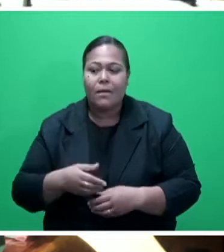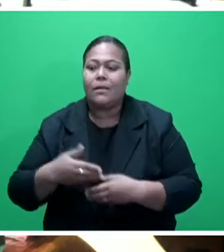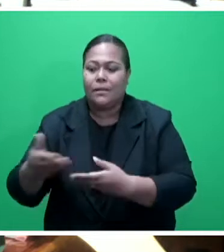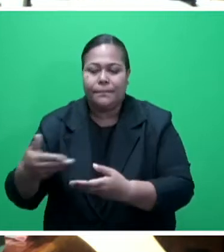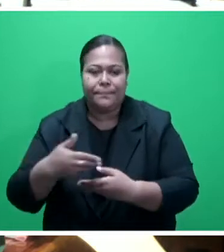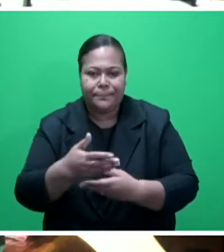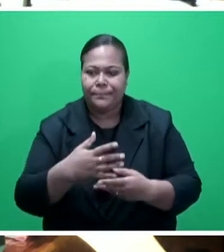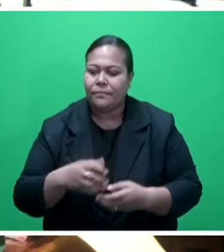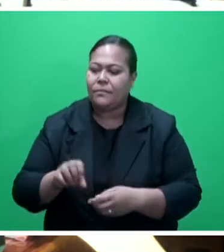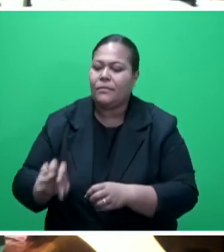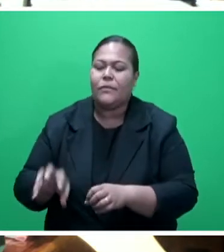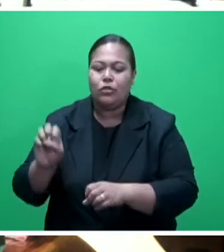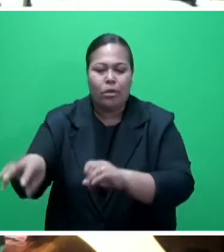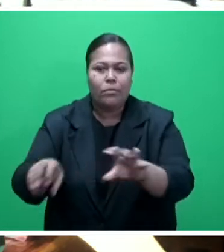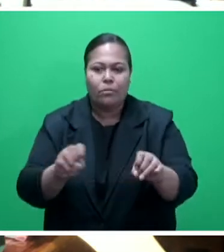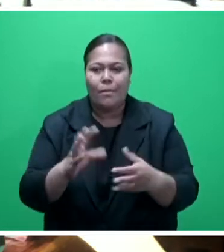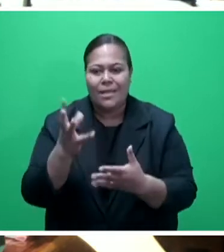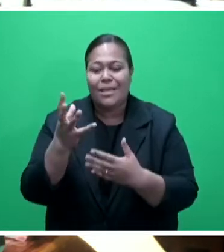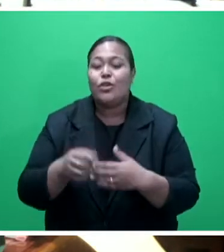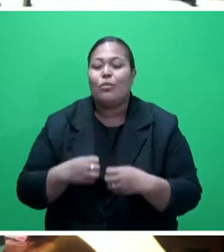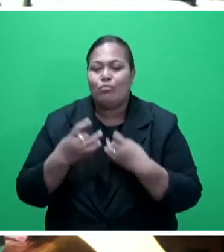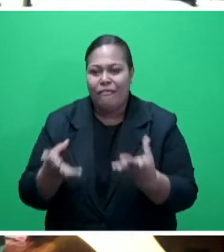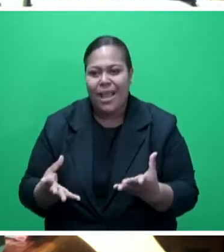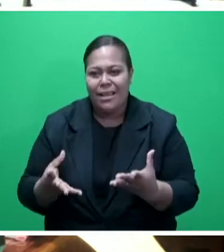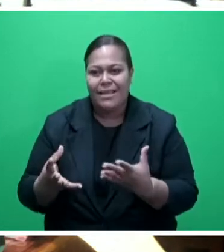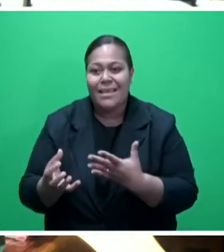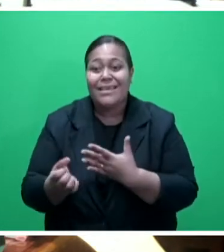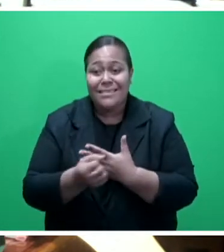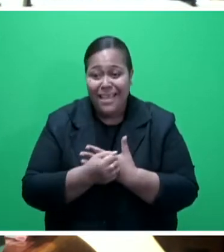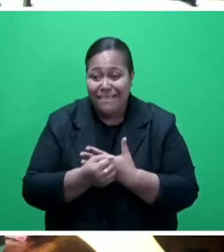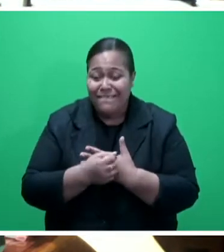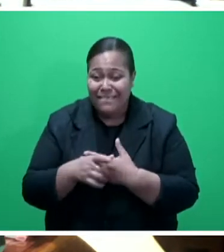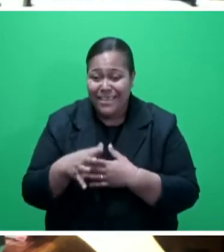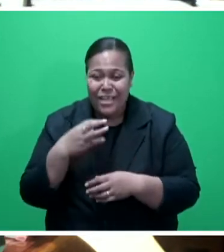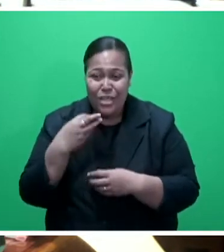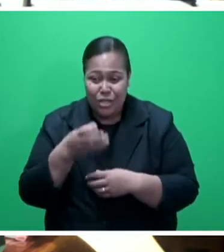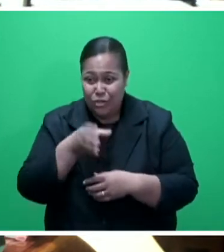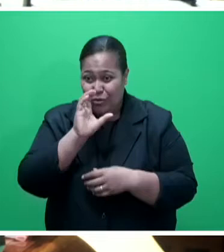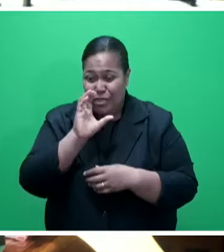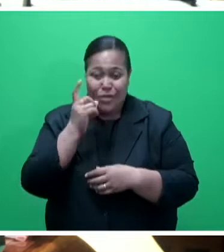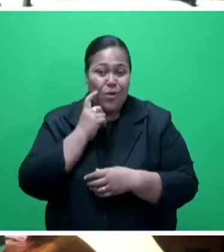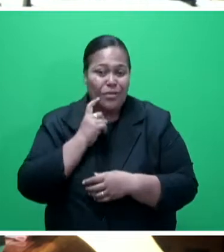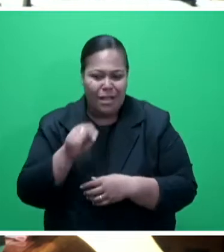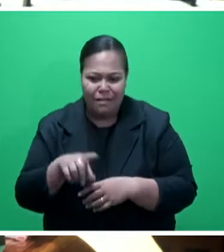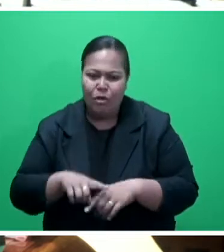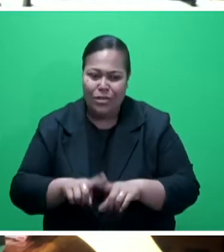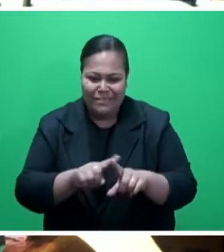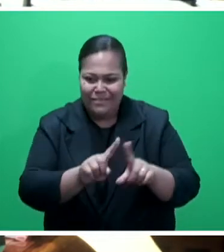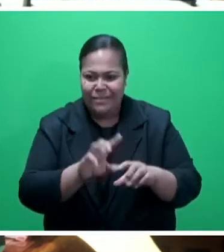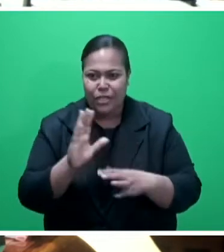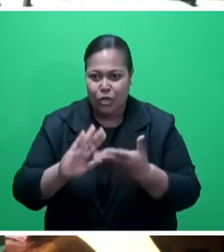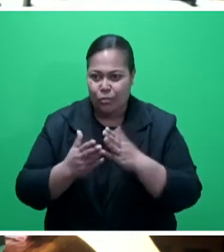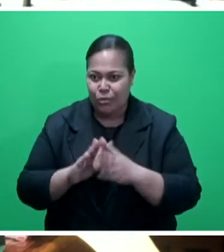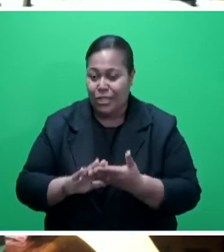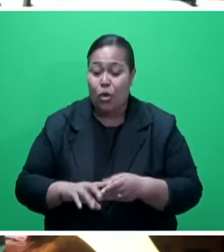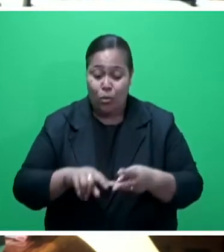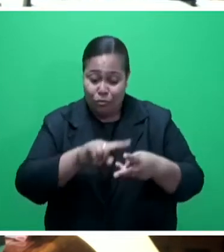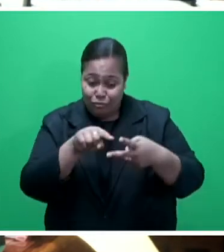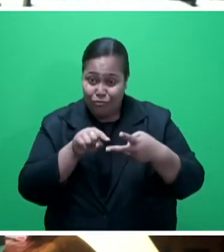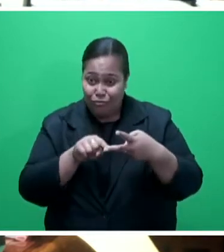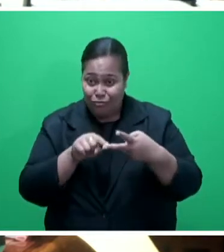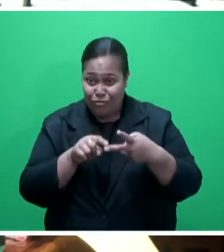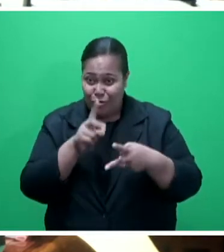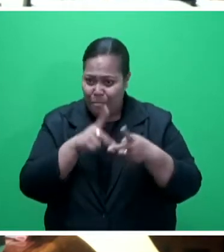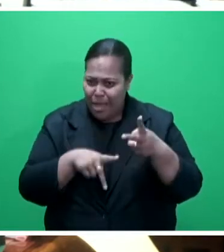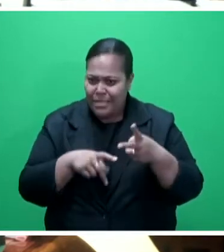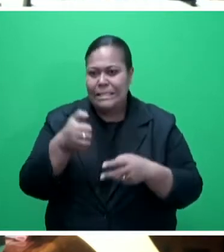time provide safe drinking water to affected communities. These two waves of relief deployments, Mr. Speaker, sir, took place